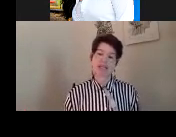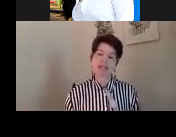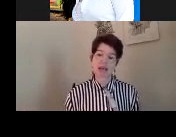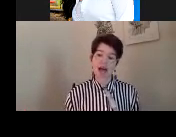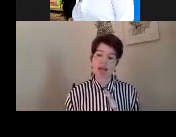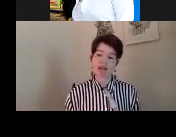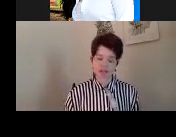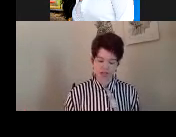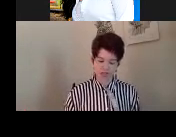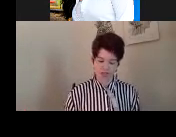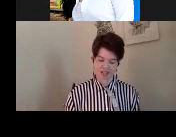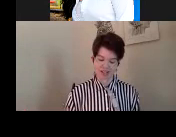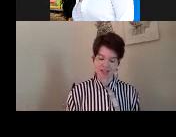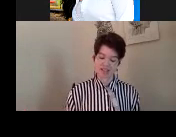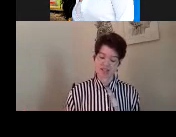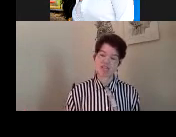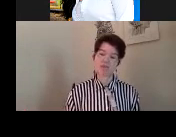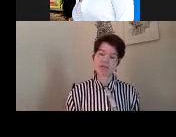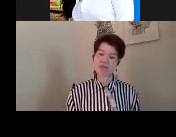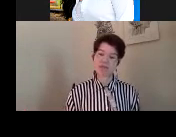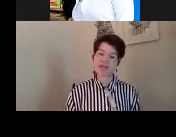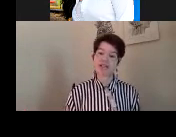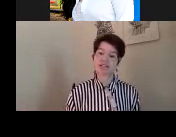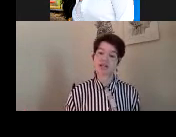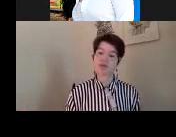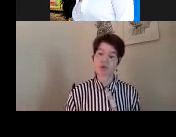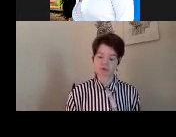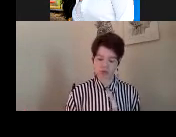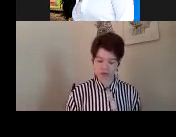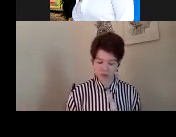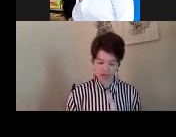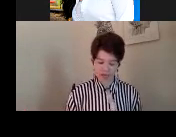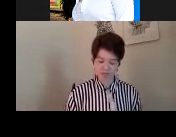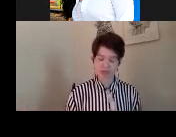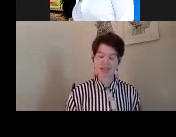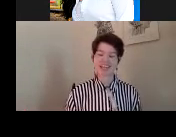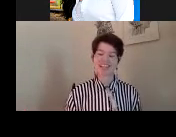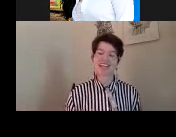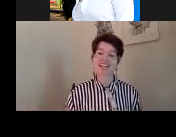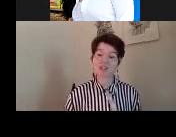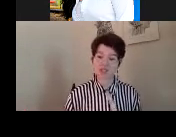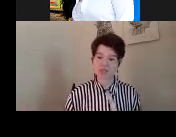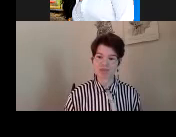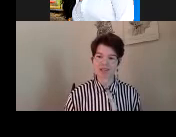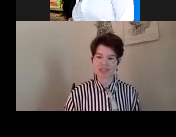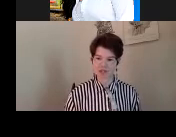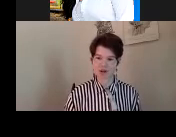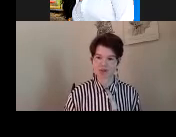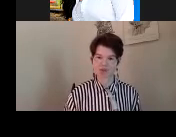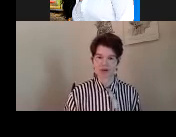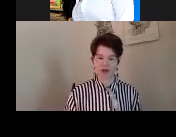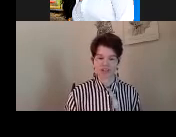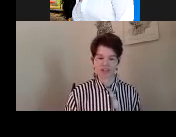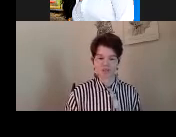to the entire nation that disabled people can take control over their own lives and take leadership in the struggle